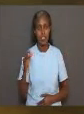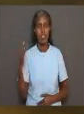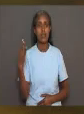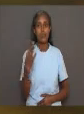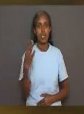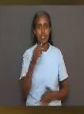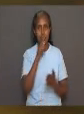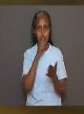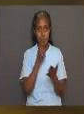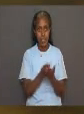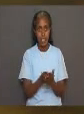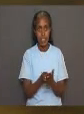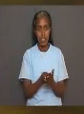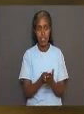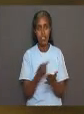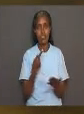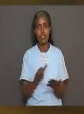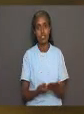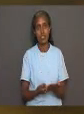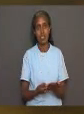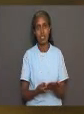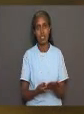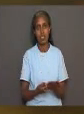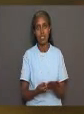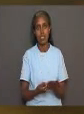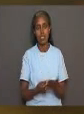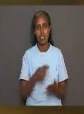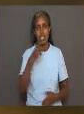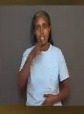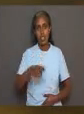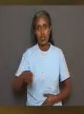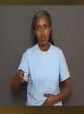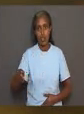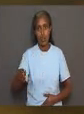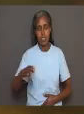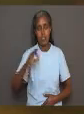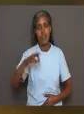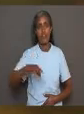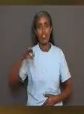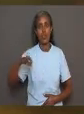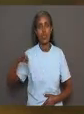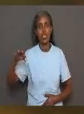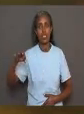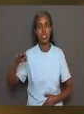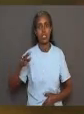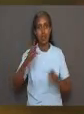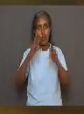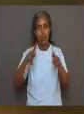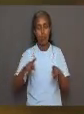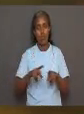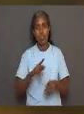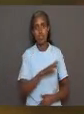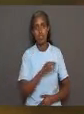present data such as histograms, frequency polygons,